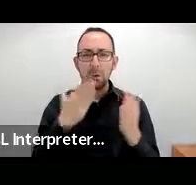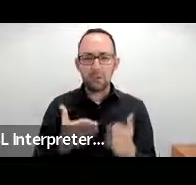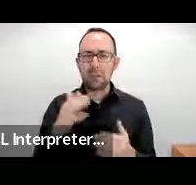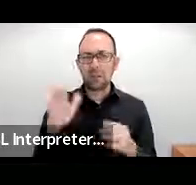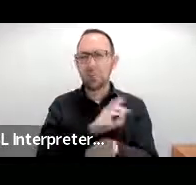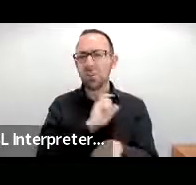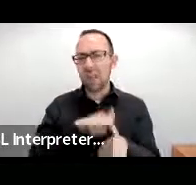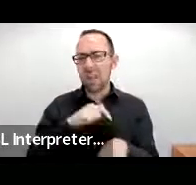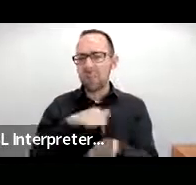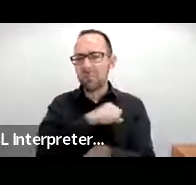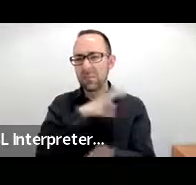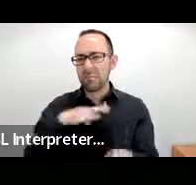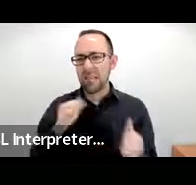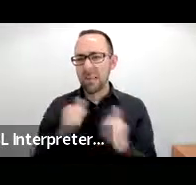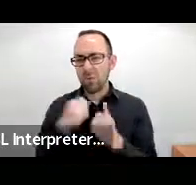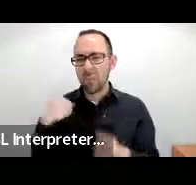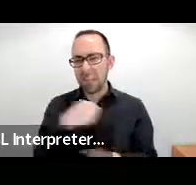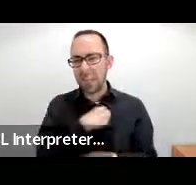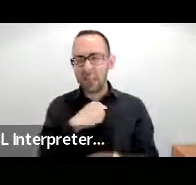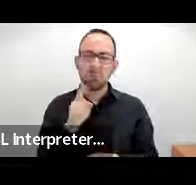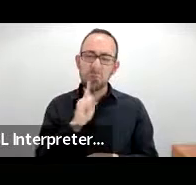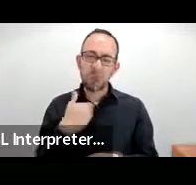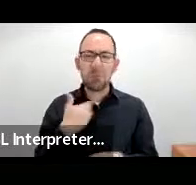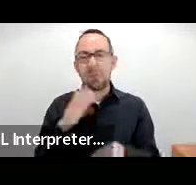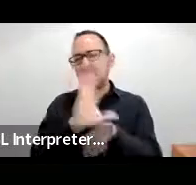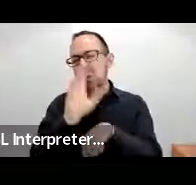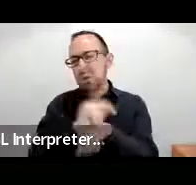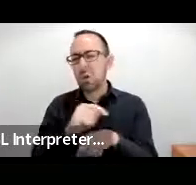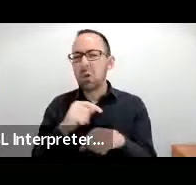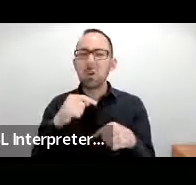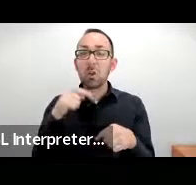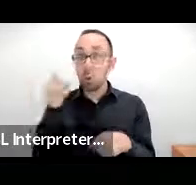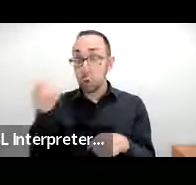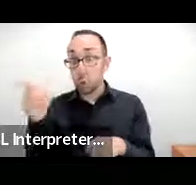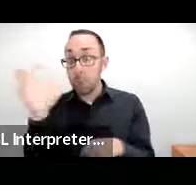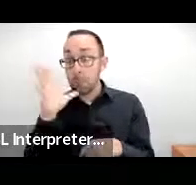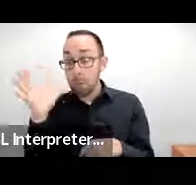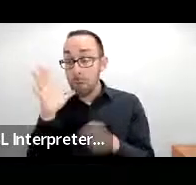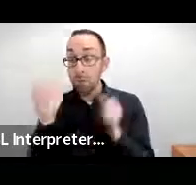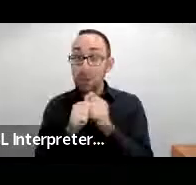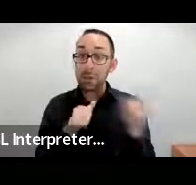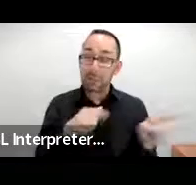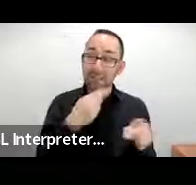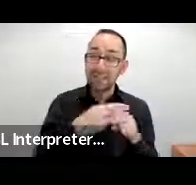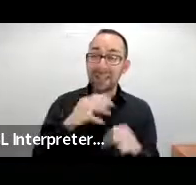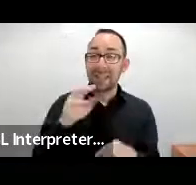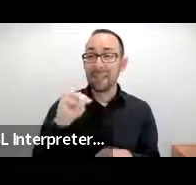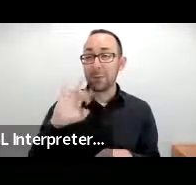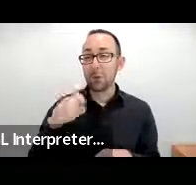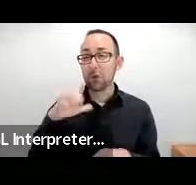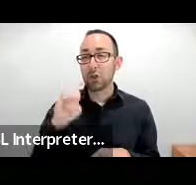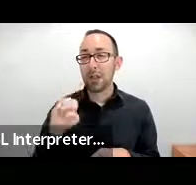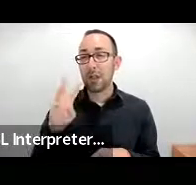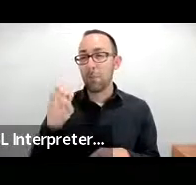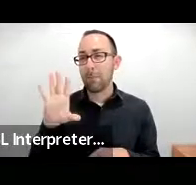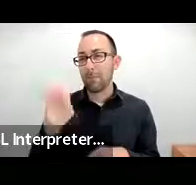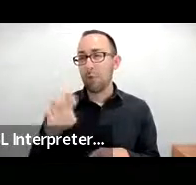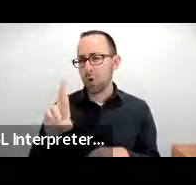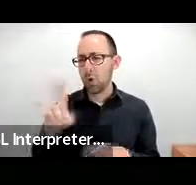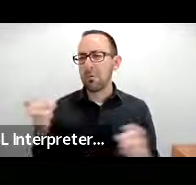full-time with us. We'll probably do a consult and we'll have you talk to her. Her name is Michelle Weber, and she